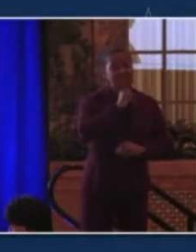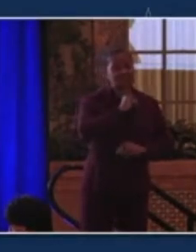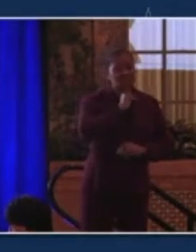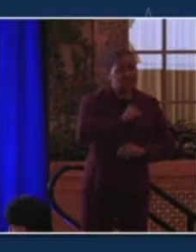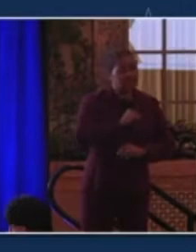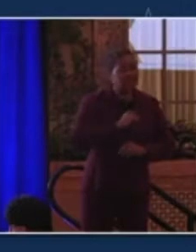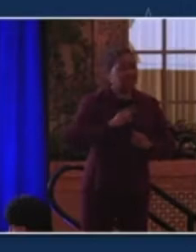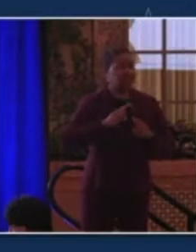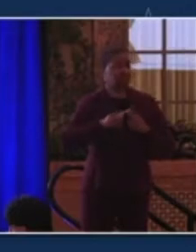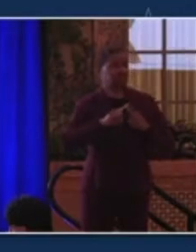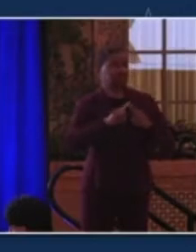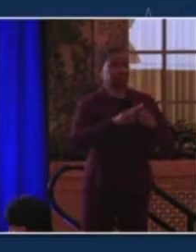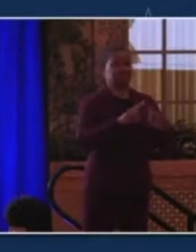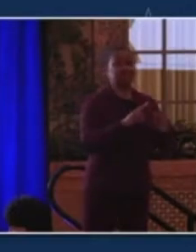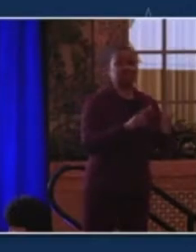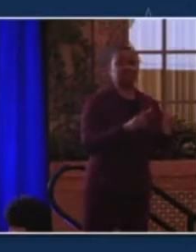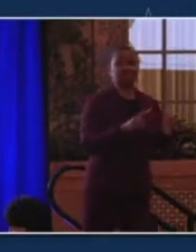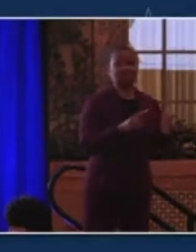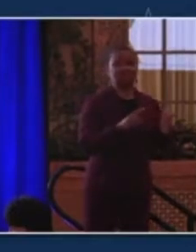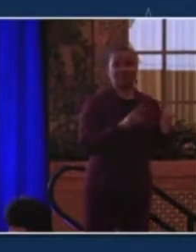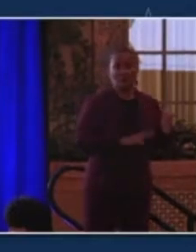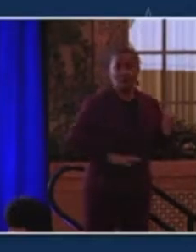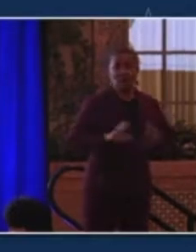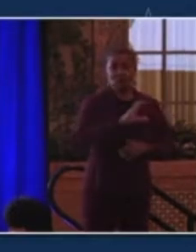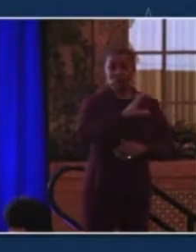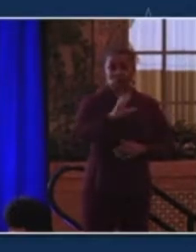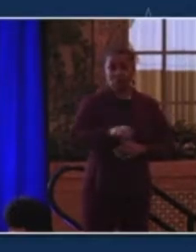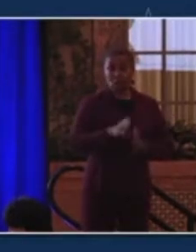a coalition of all Chicagoans.